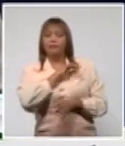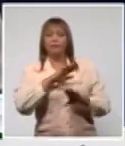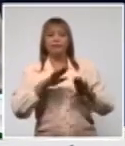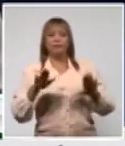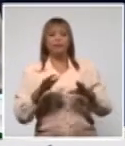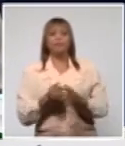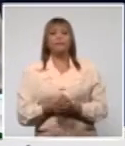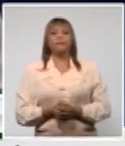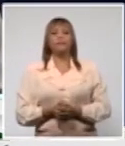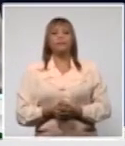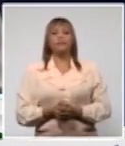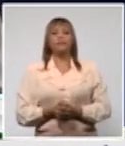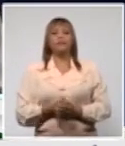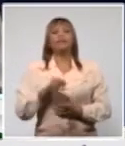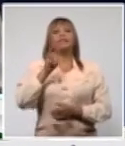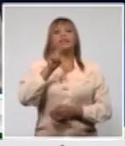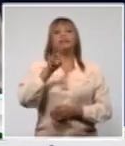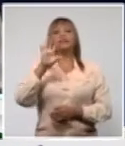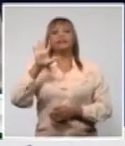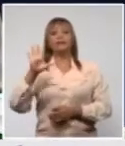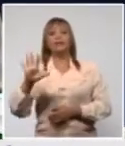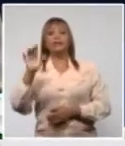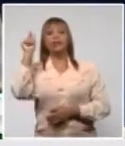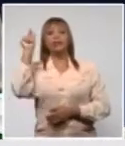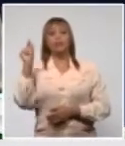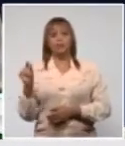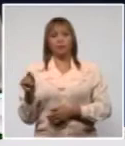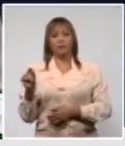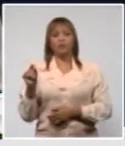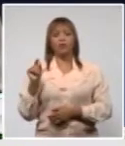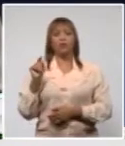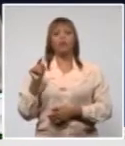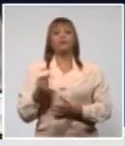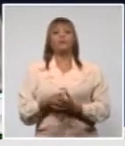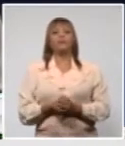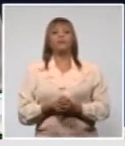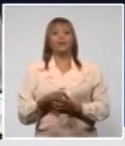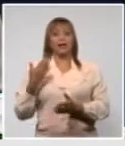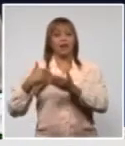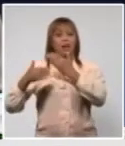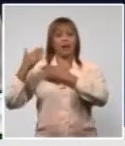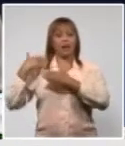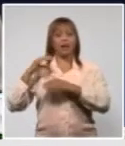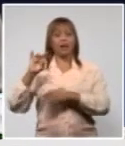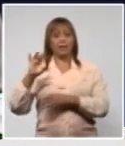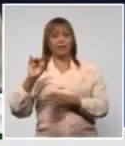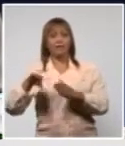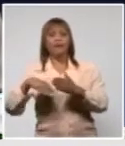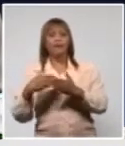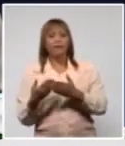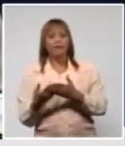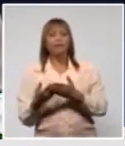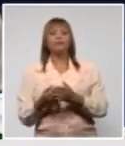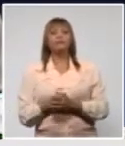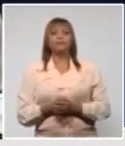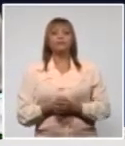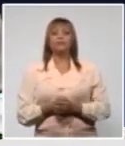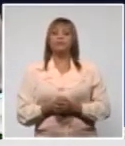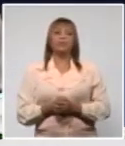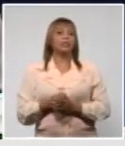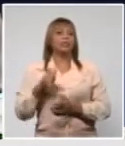the disease. As I mentioned, none of the patients contracted the disease abroad, what accounts